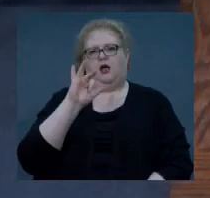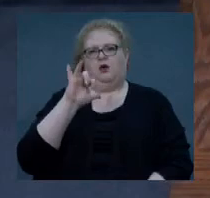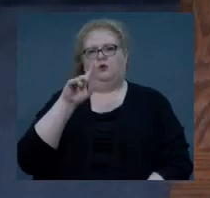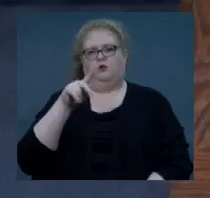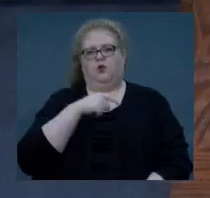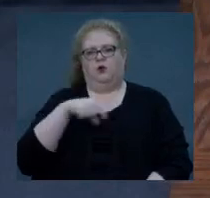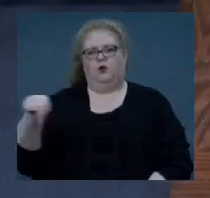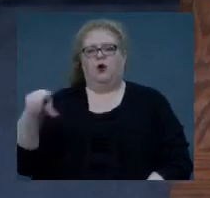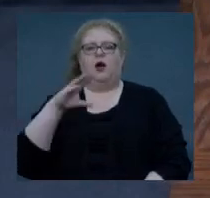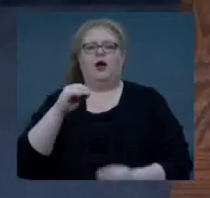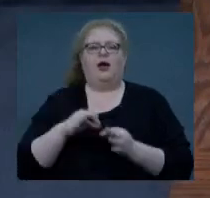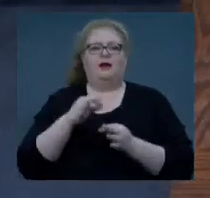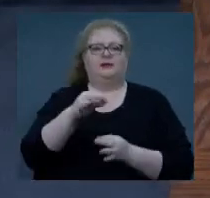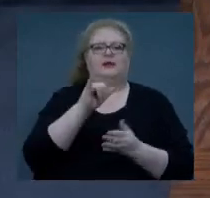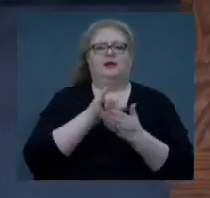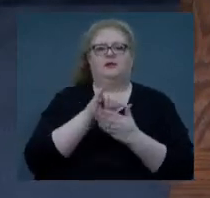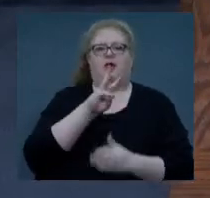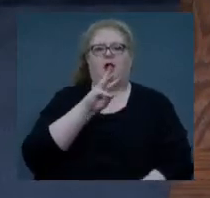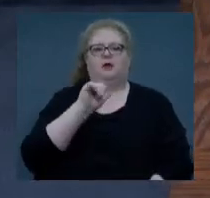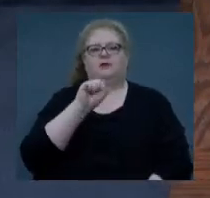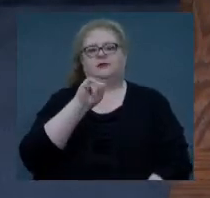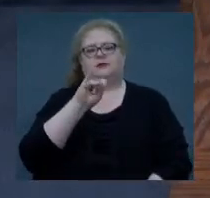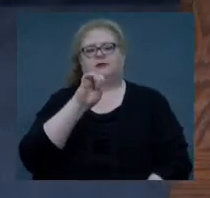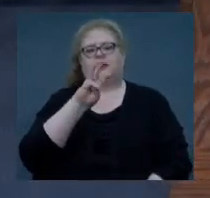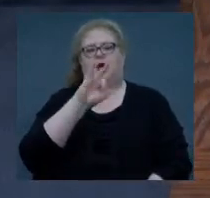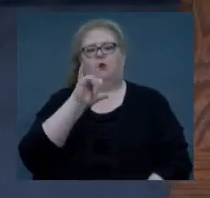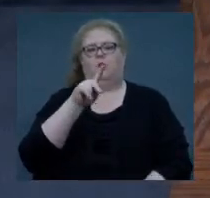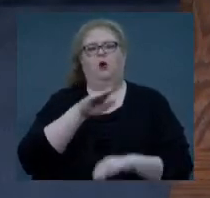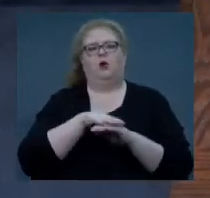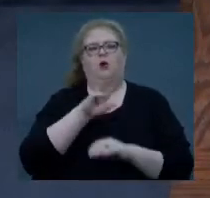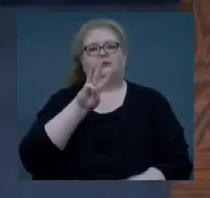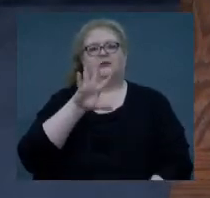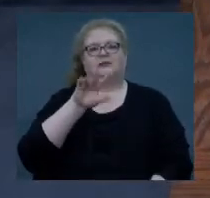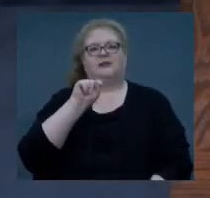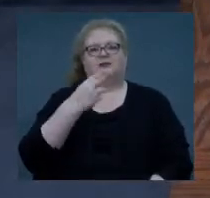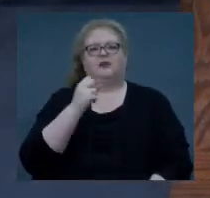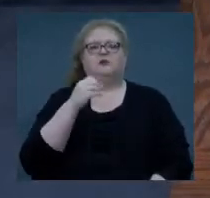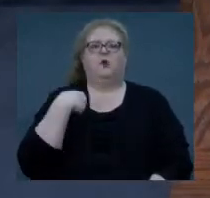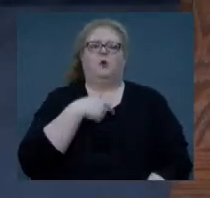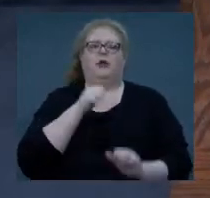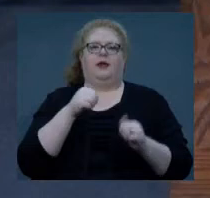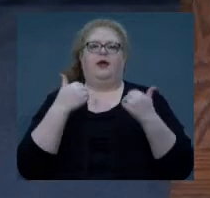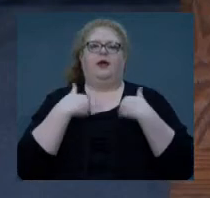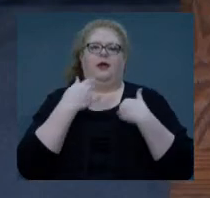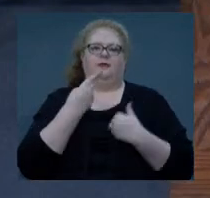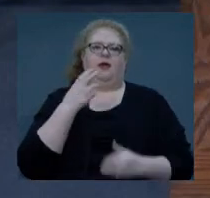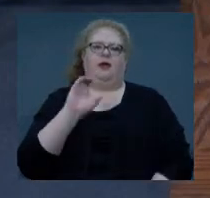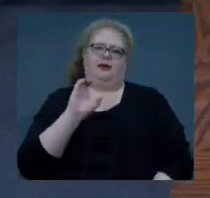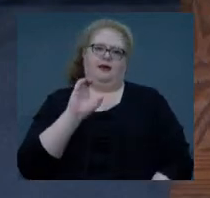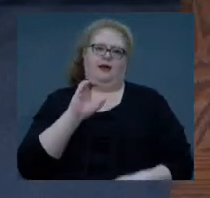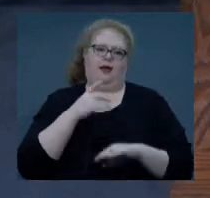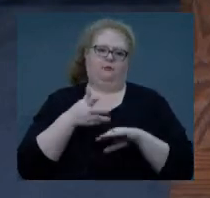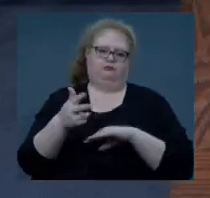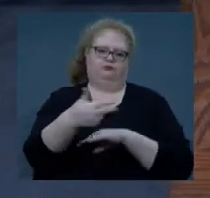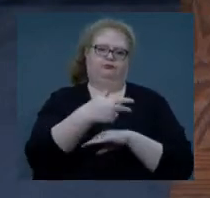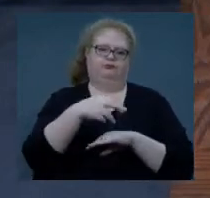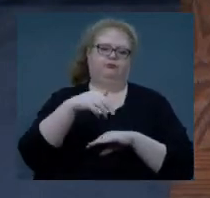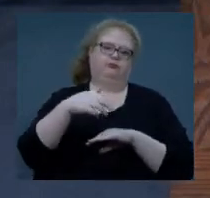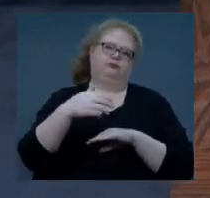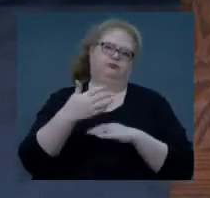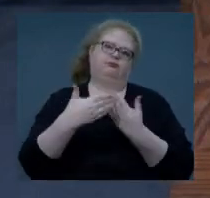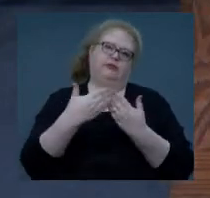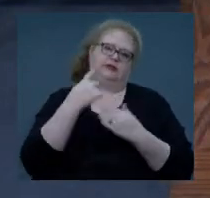65th so that we can build a handicap ramp out into the island. This is a property is